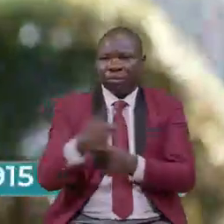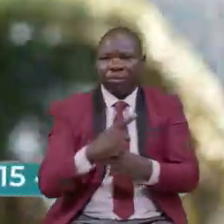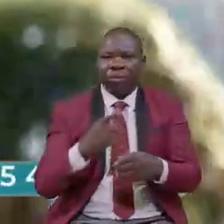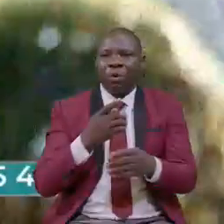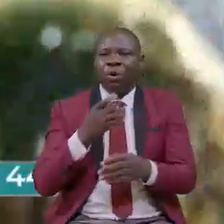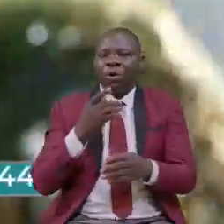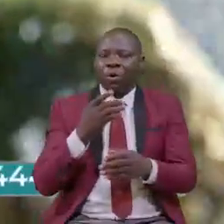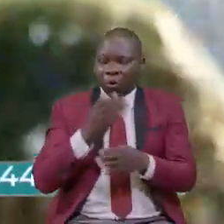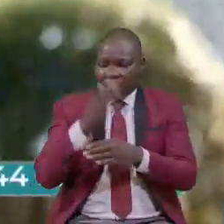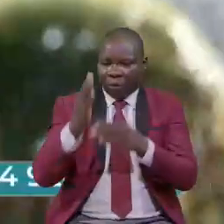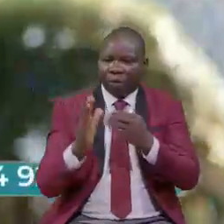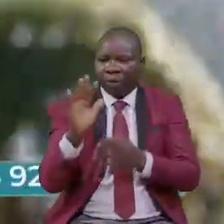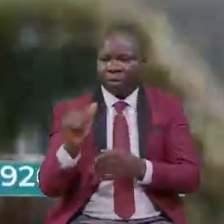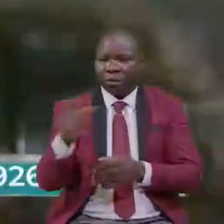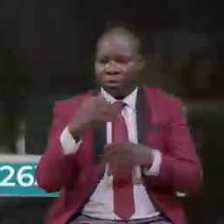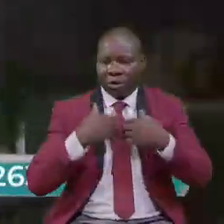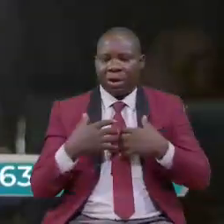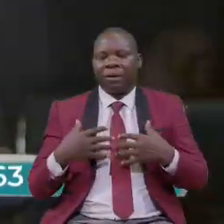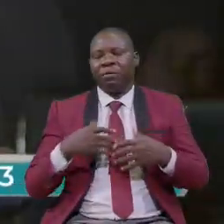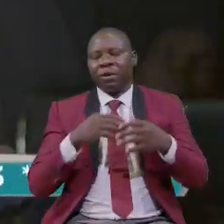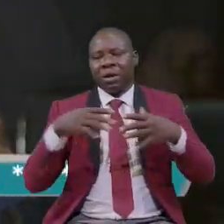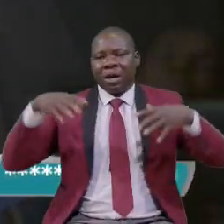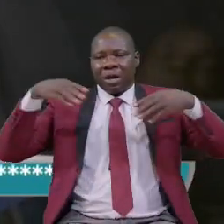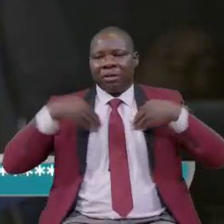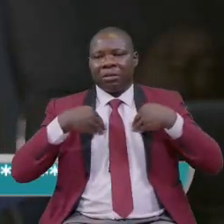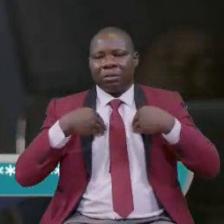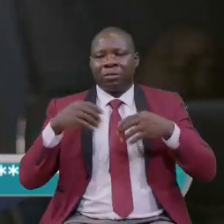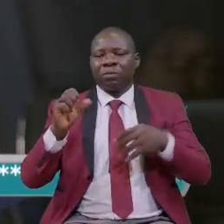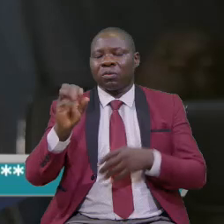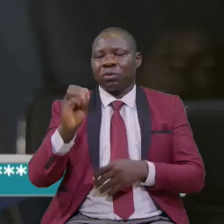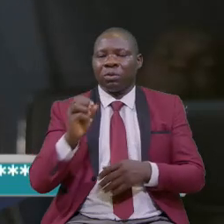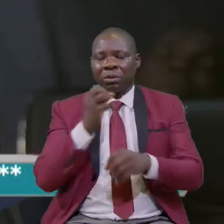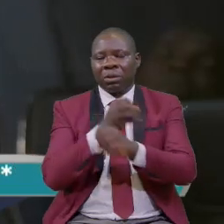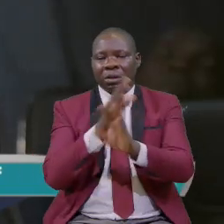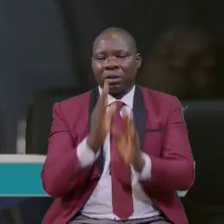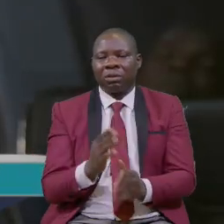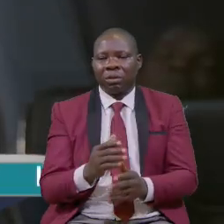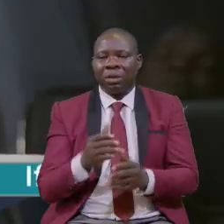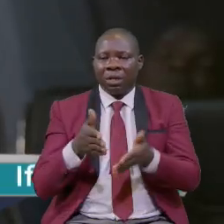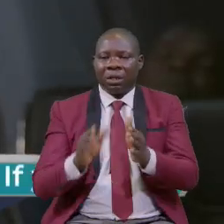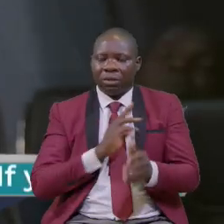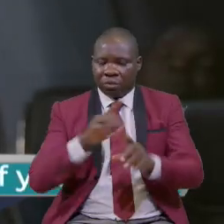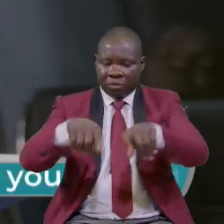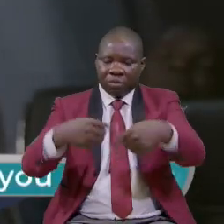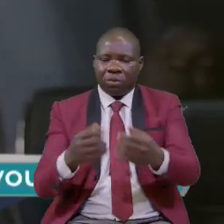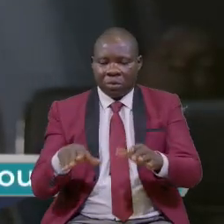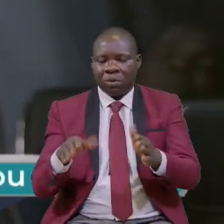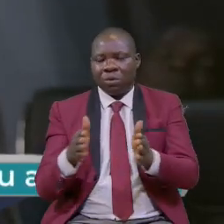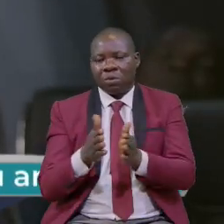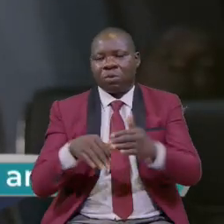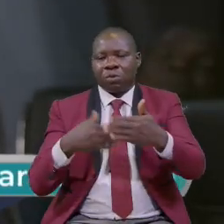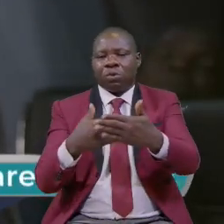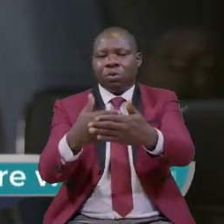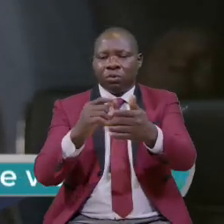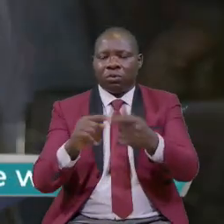you have accepted. So, counselors, please, let's get close to them and do this